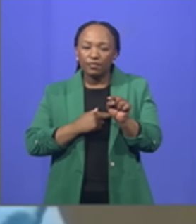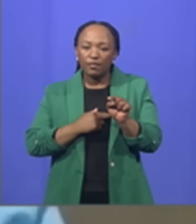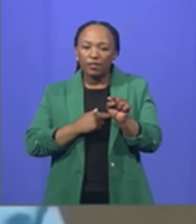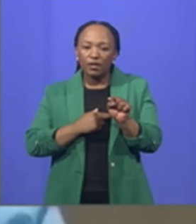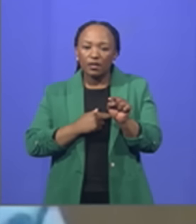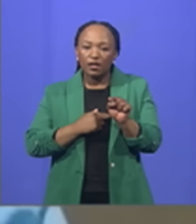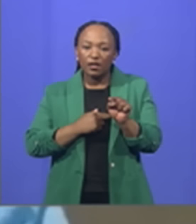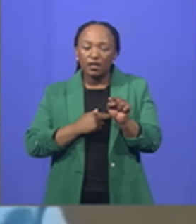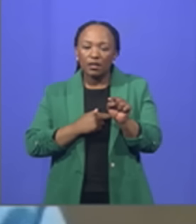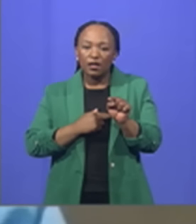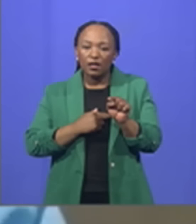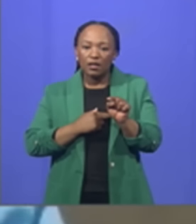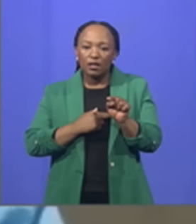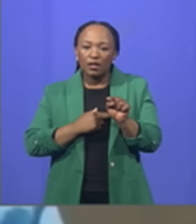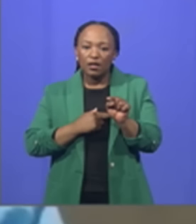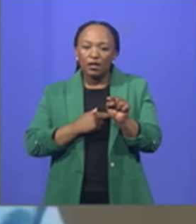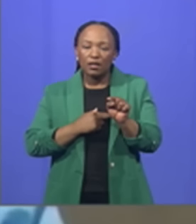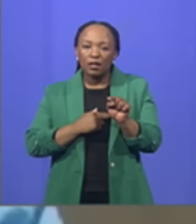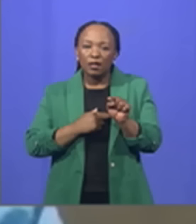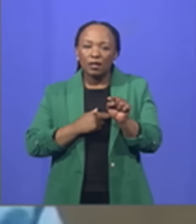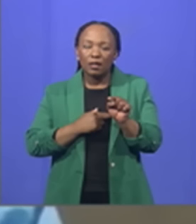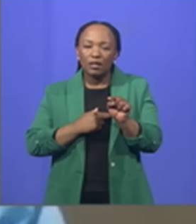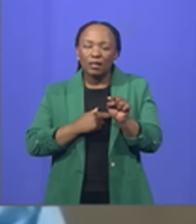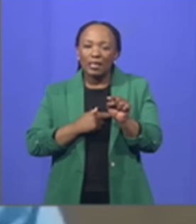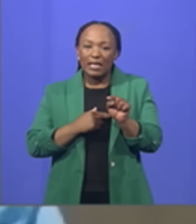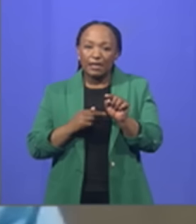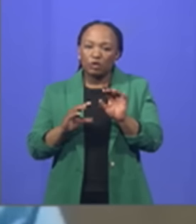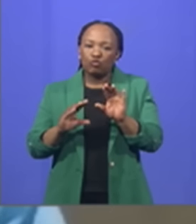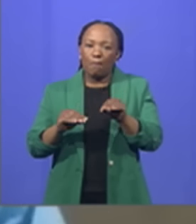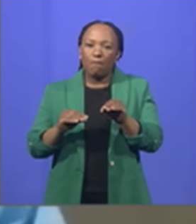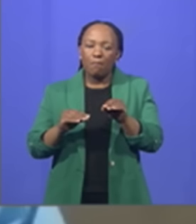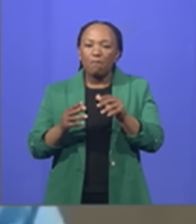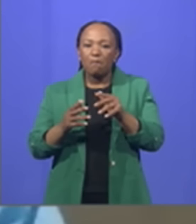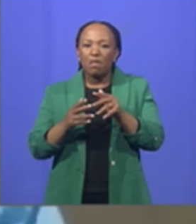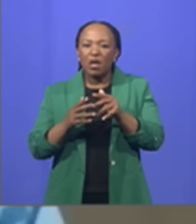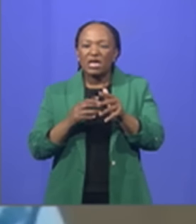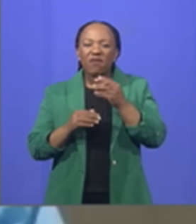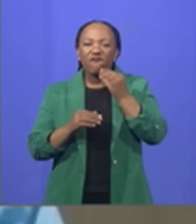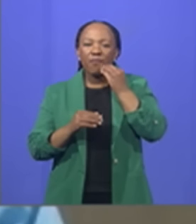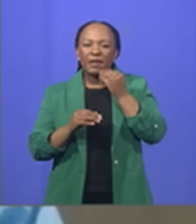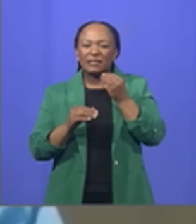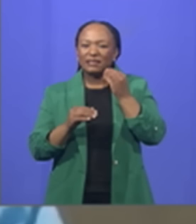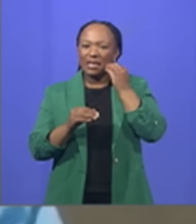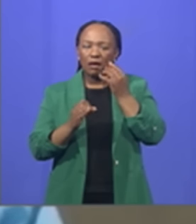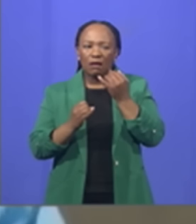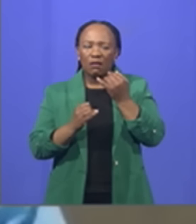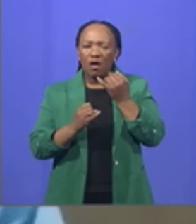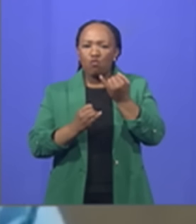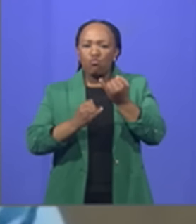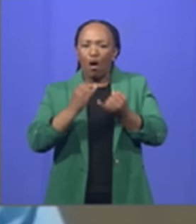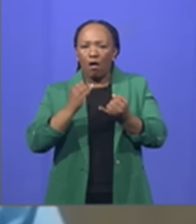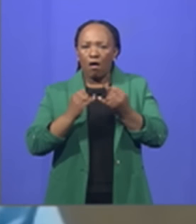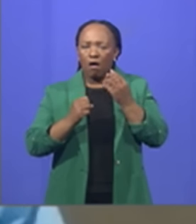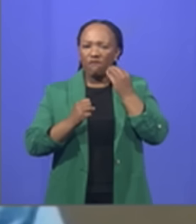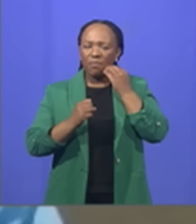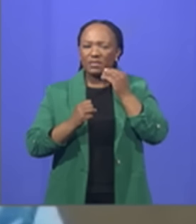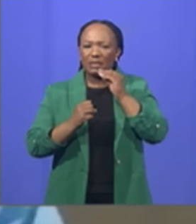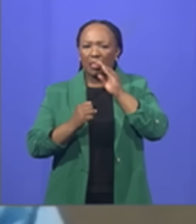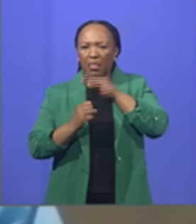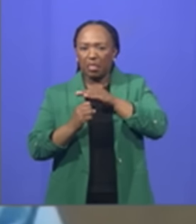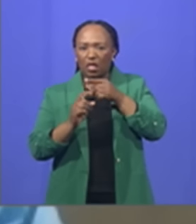efoga go hlama goba go phatlalatša tshedimošo e leng gore ya aroša mola bakgethi ba rena le bona ba swanetše go